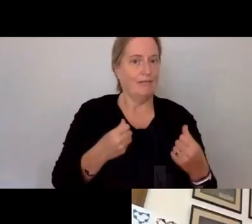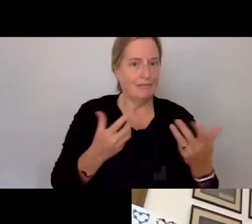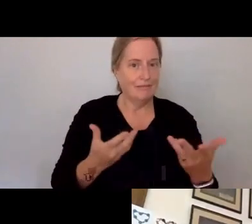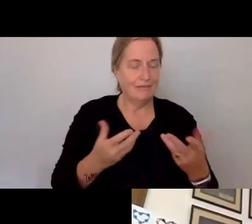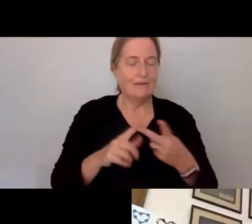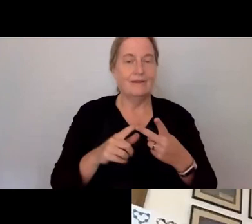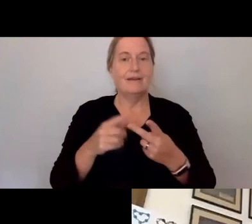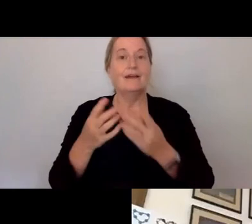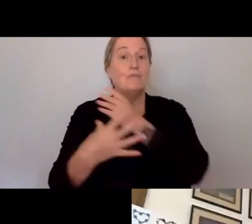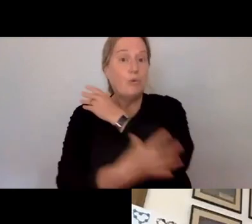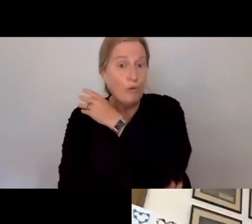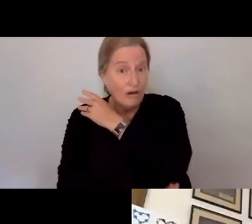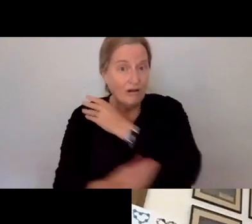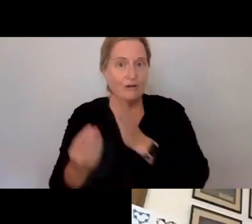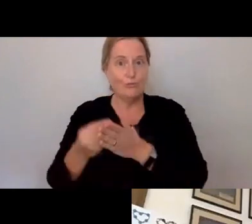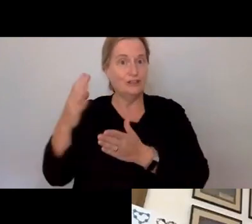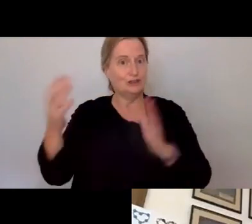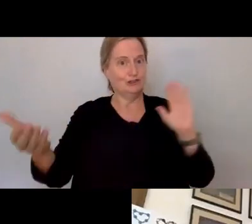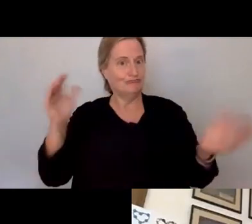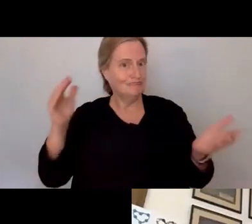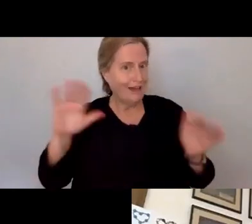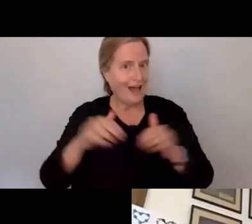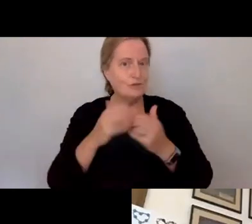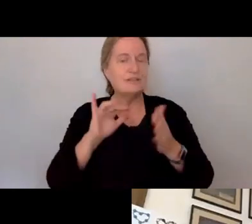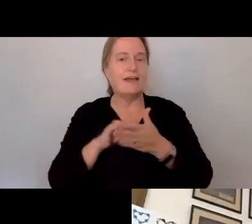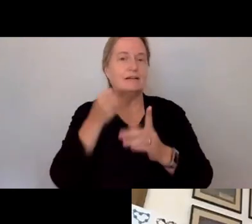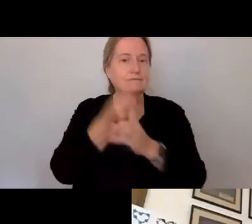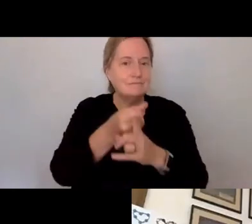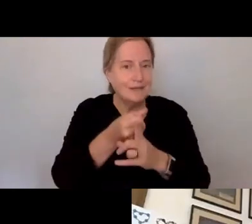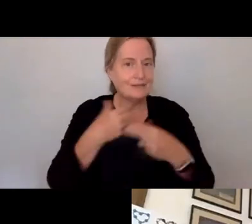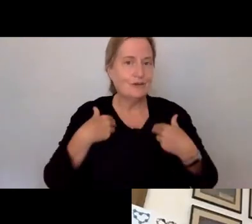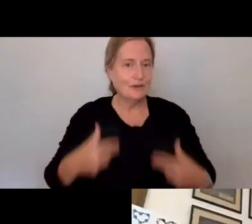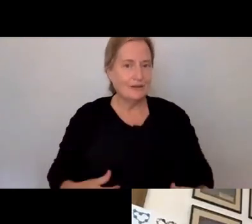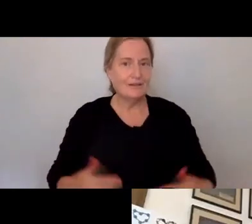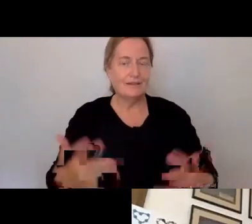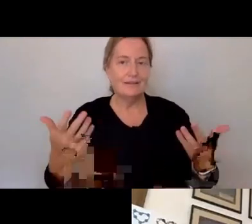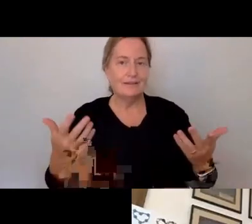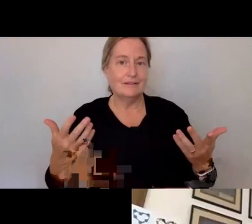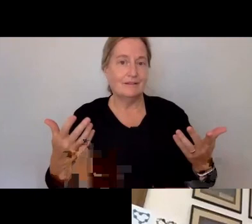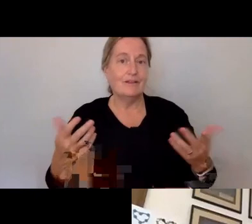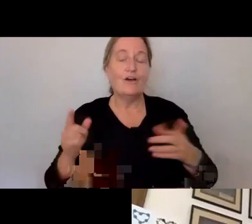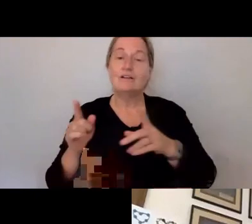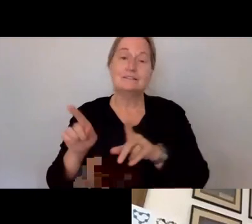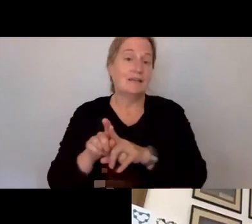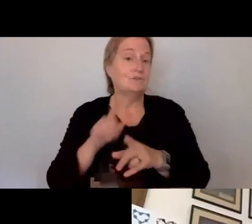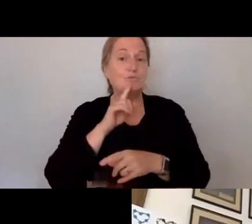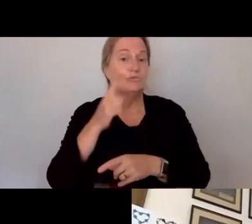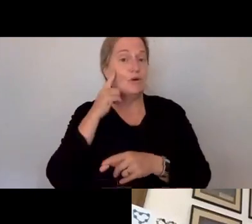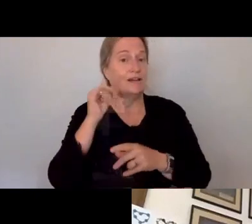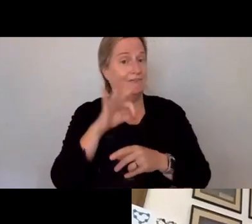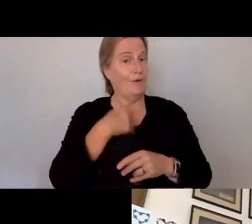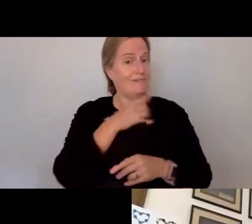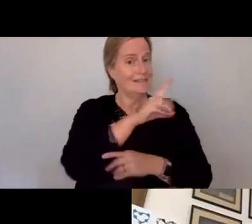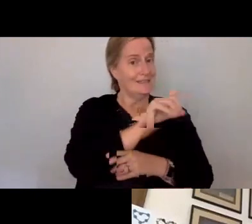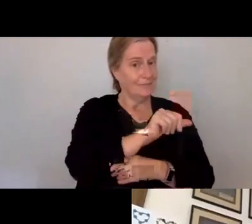economics, are real, but the same applies to people with a variety of disabilities. There is